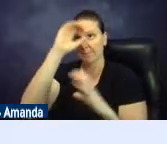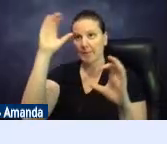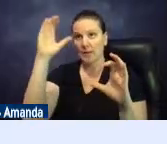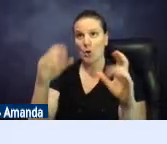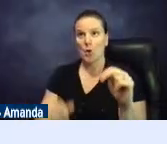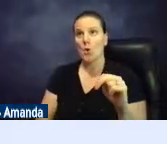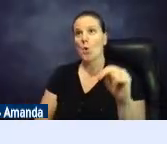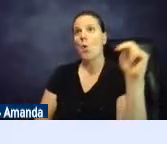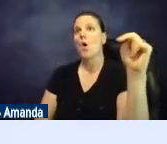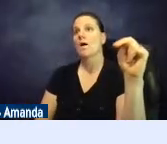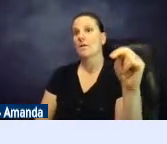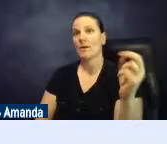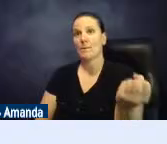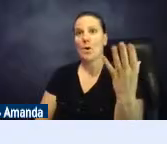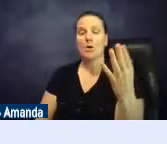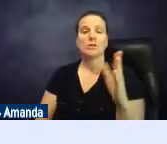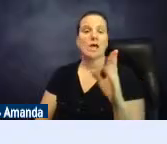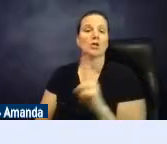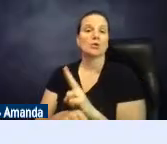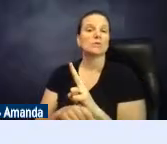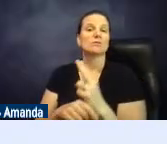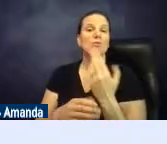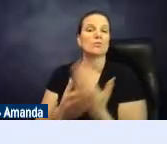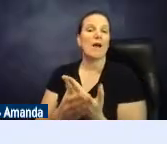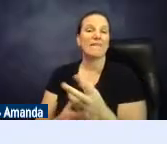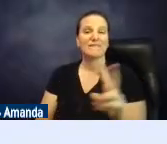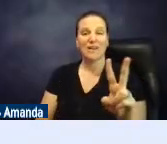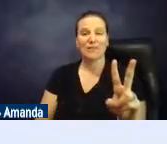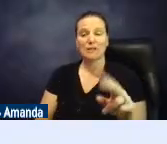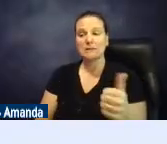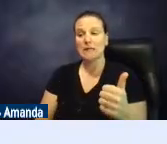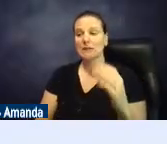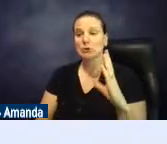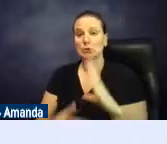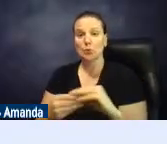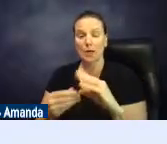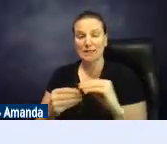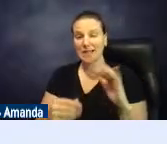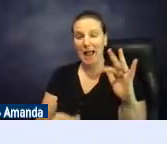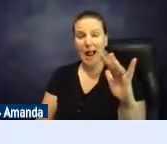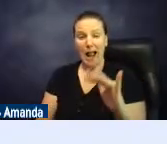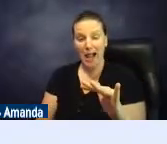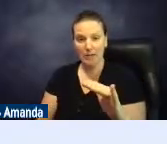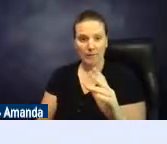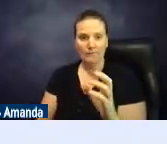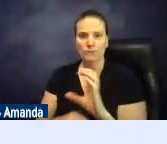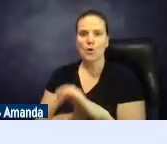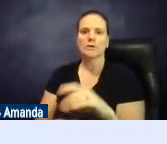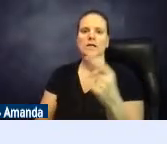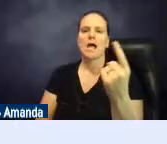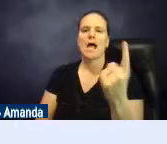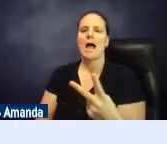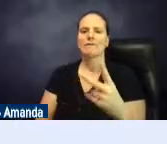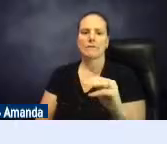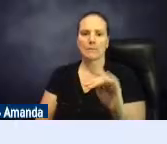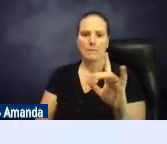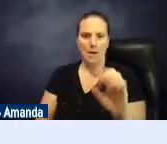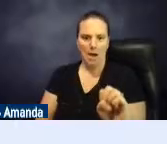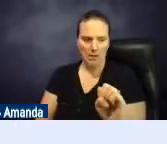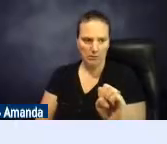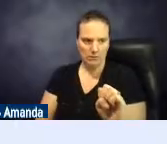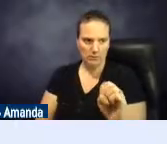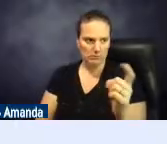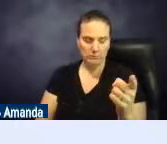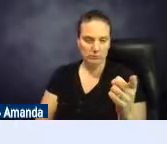on the multi-use path. You get to Vancouver, you're 10 stories in the air, and you're forced to go half a mile out of direction down to the waterfront before